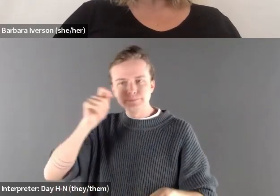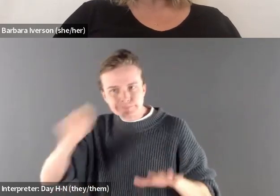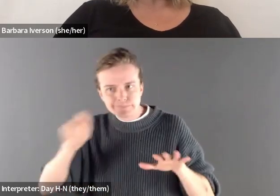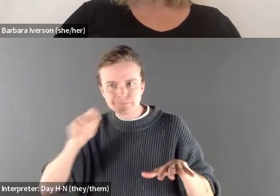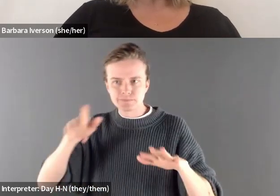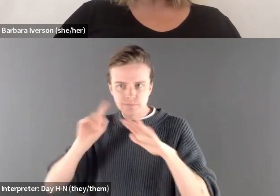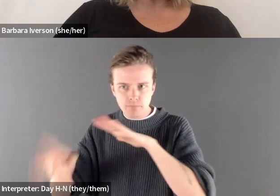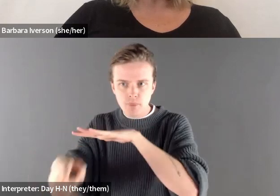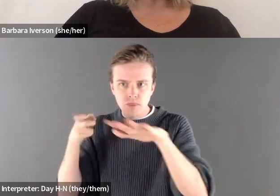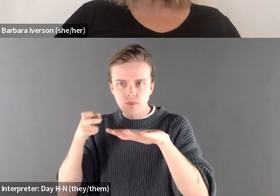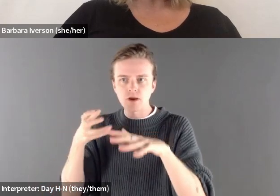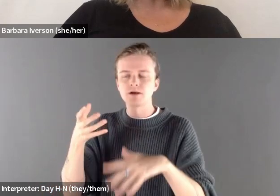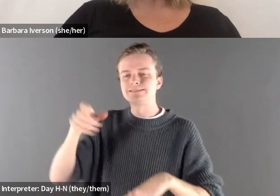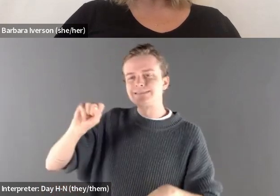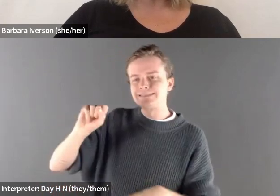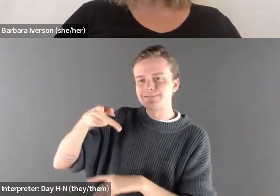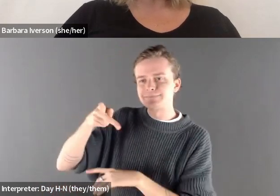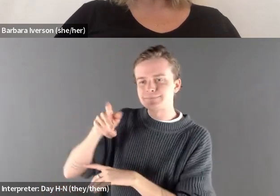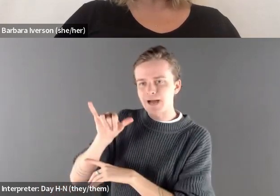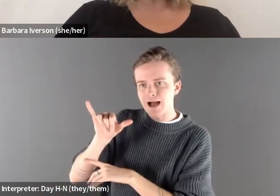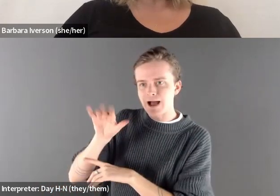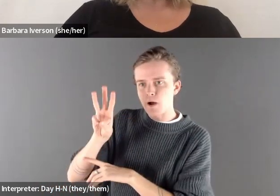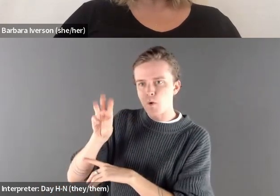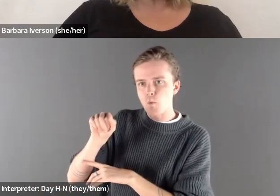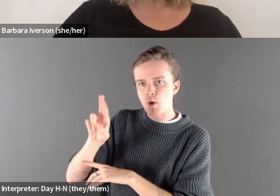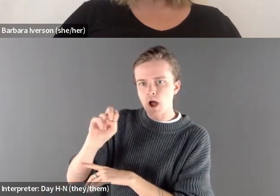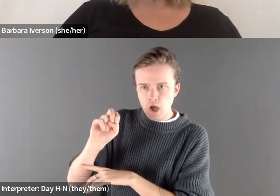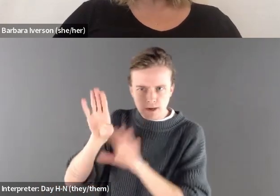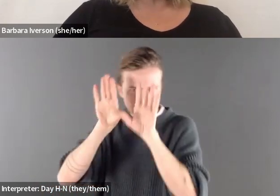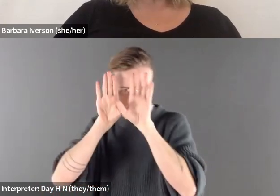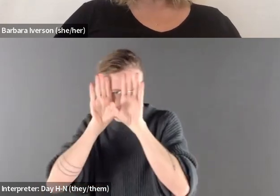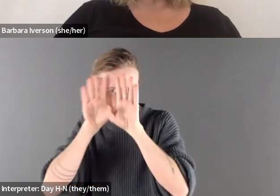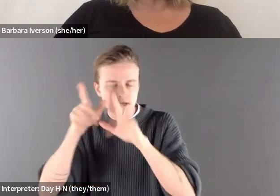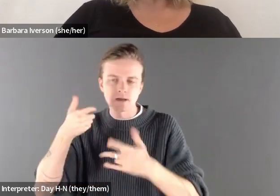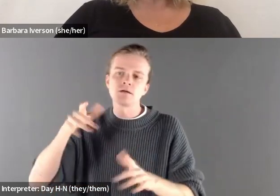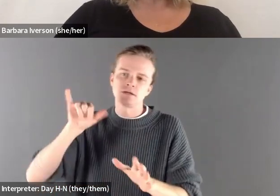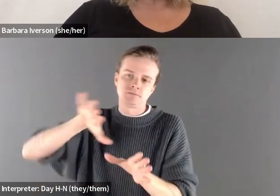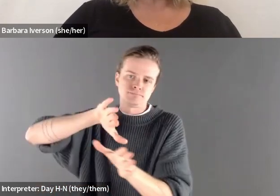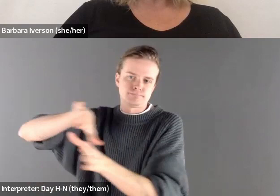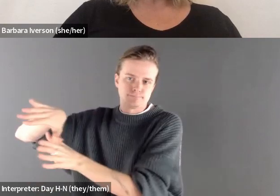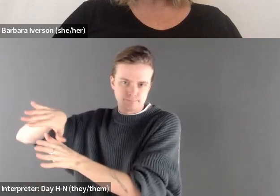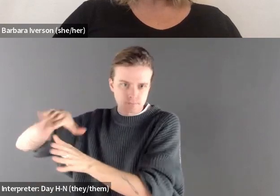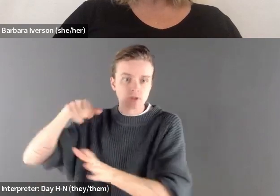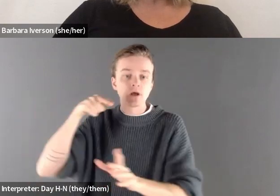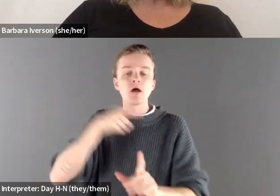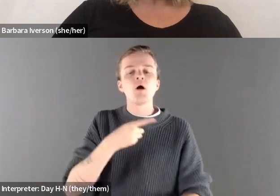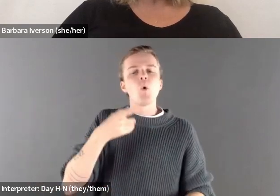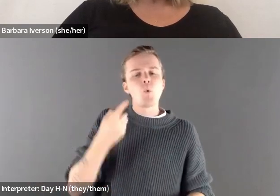or city-based, I think it makes it a lot easier to tackle at that level. And so one really successful advocacy avenue that we have